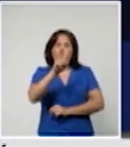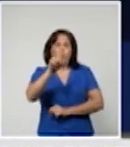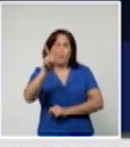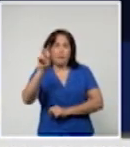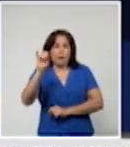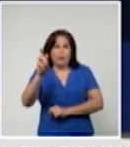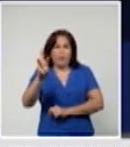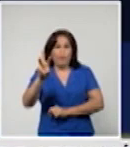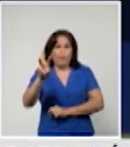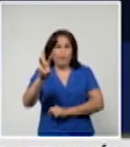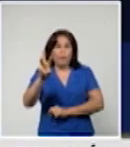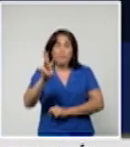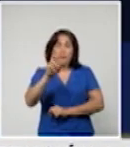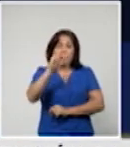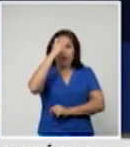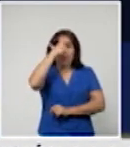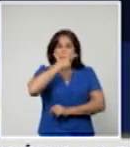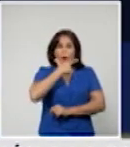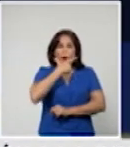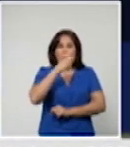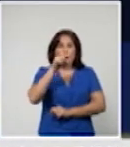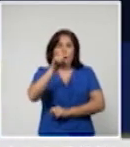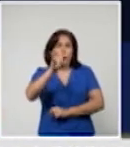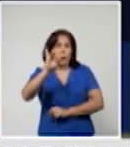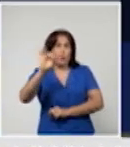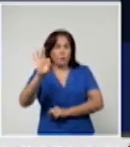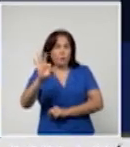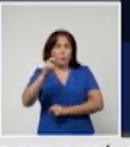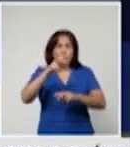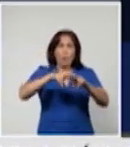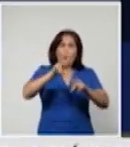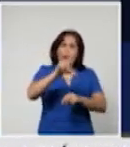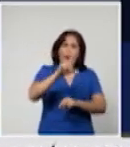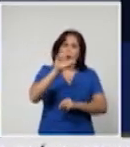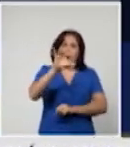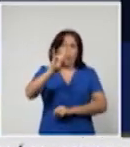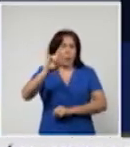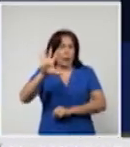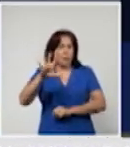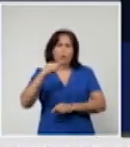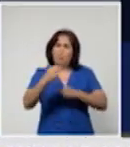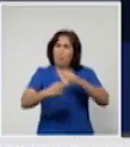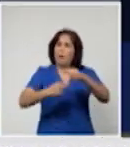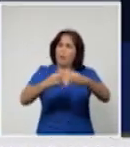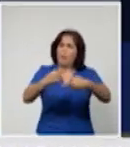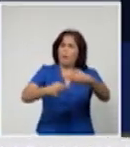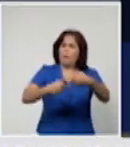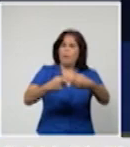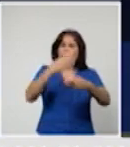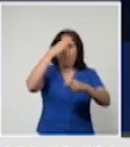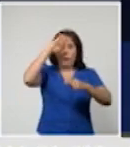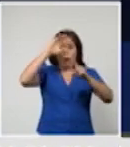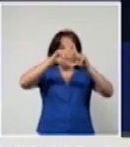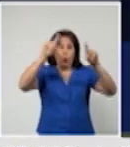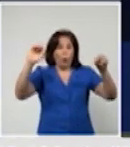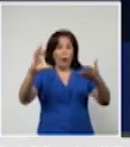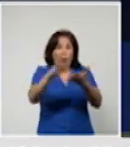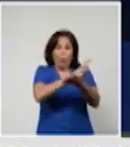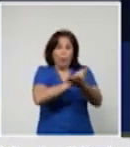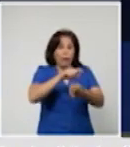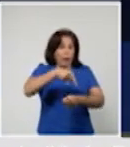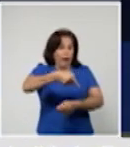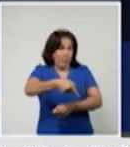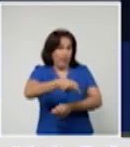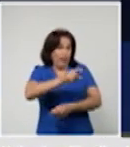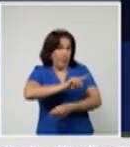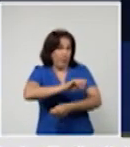228 from Matanzas, 223 from Villa Clara, 98 from Ciego de Ávila, 95